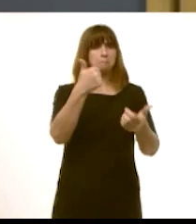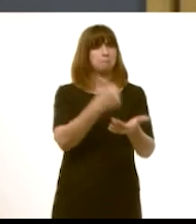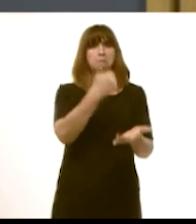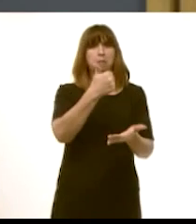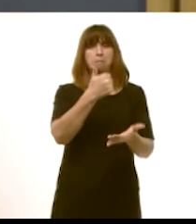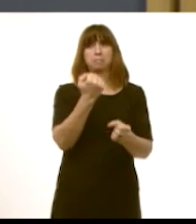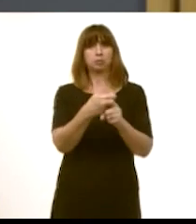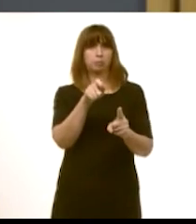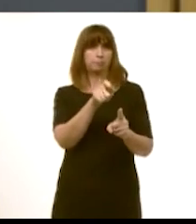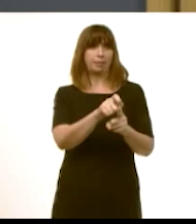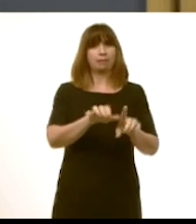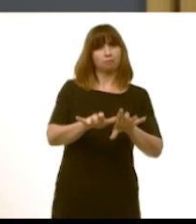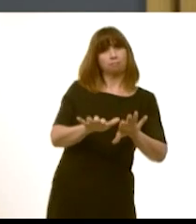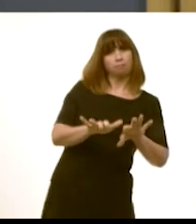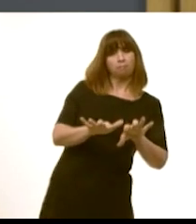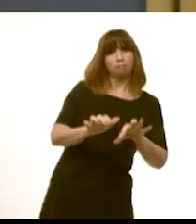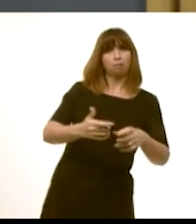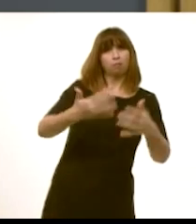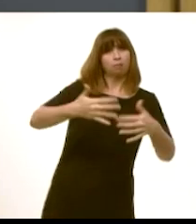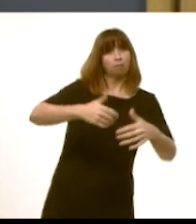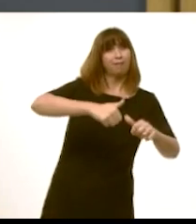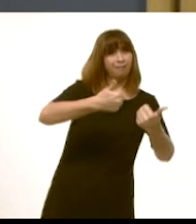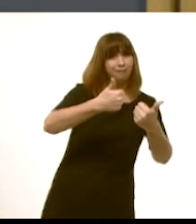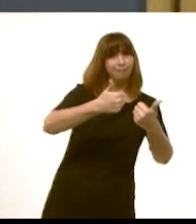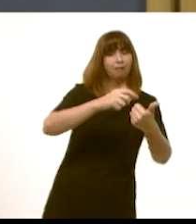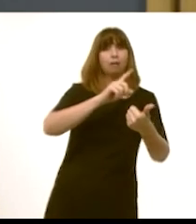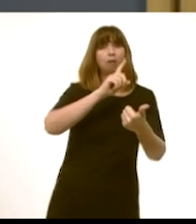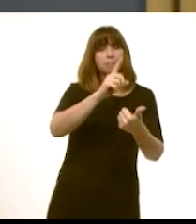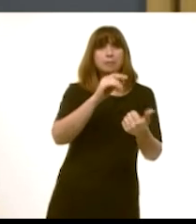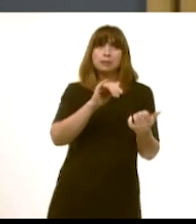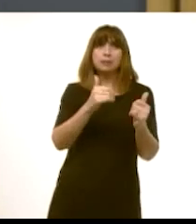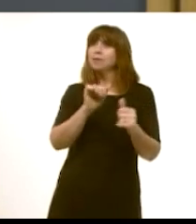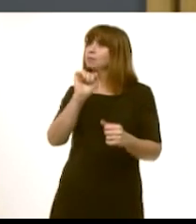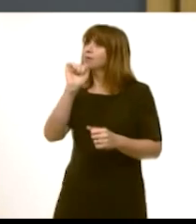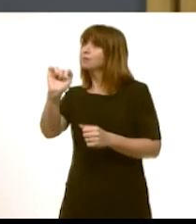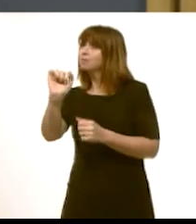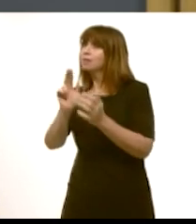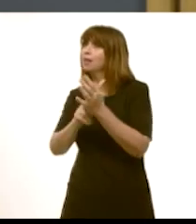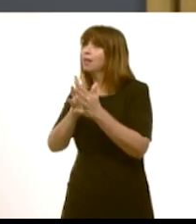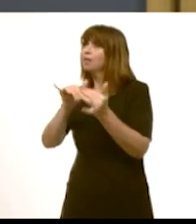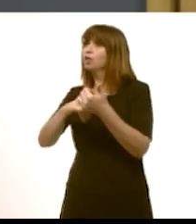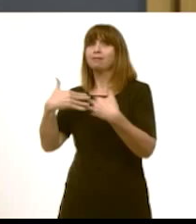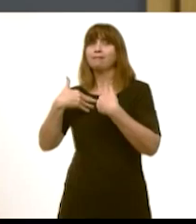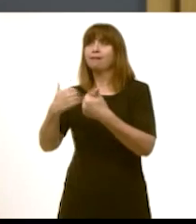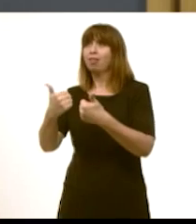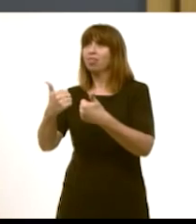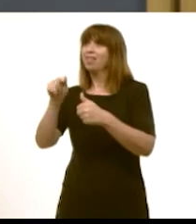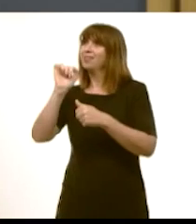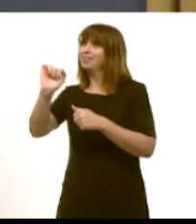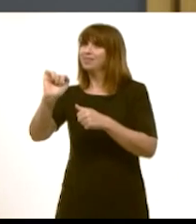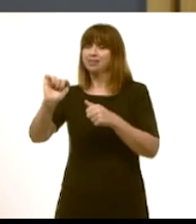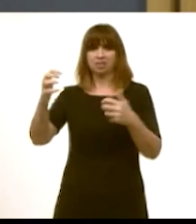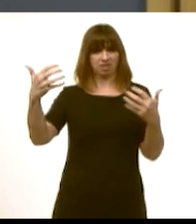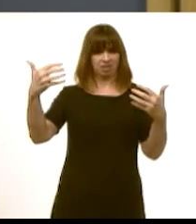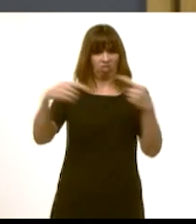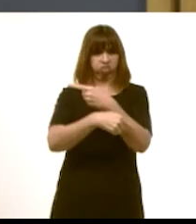GPs recently and they've highlighted that. But the problem is they're not necessarily always compatible with other parts of the IT systems in the health sector. There's a need for the